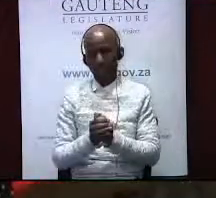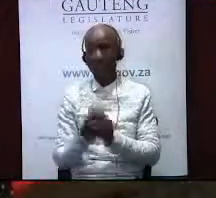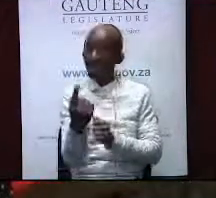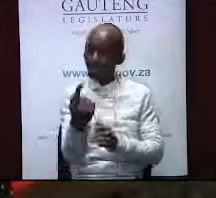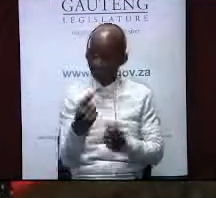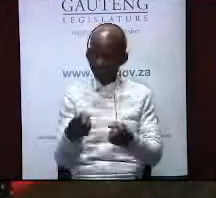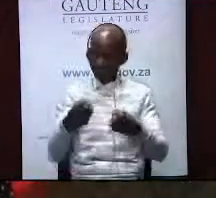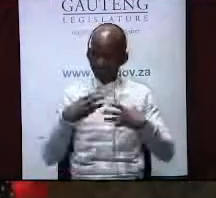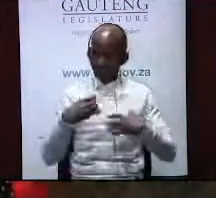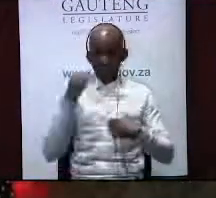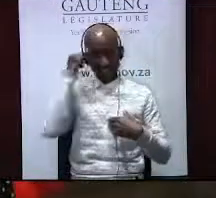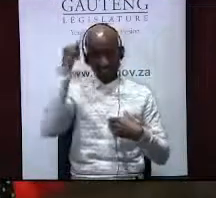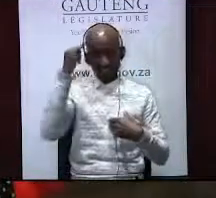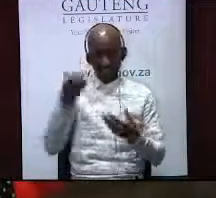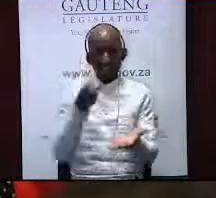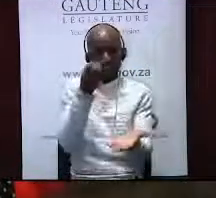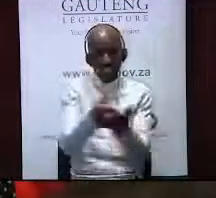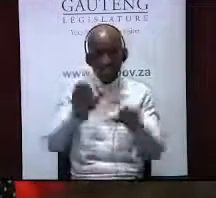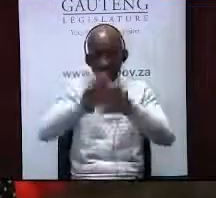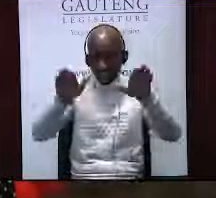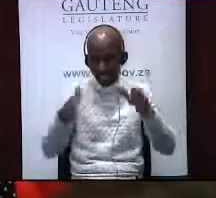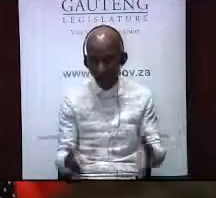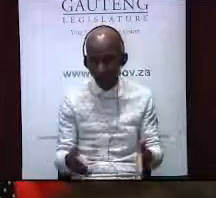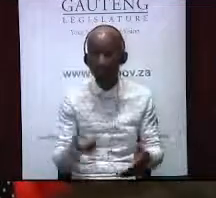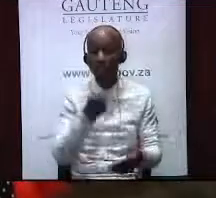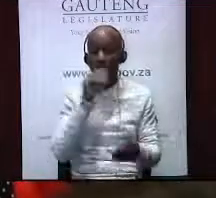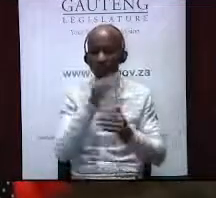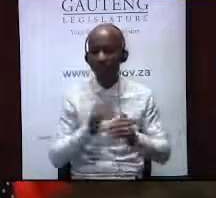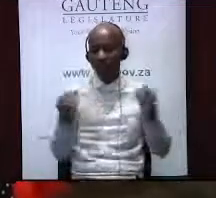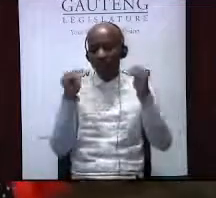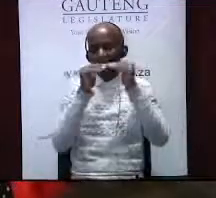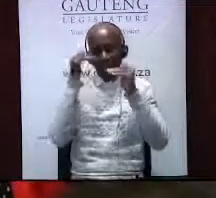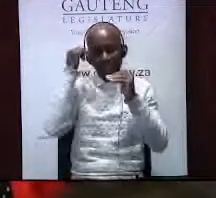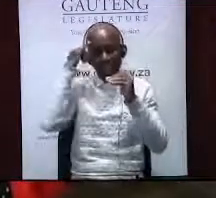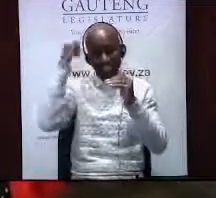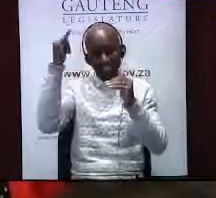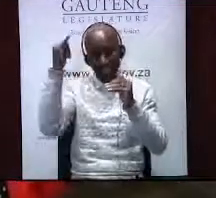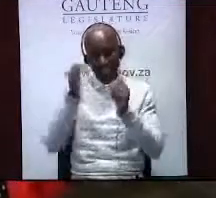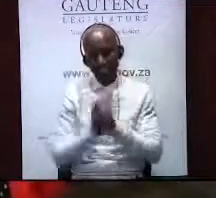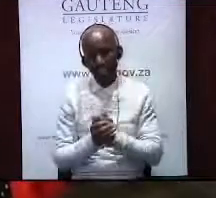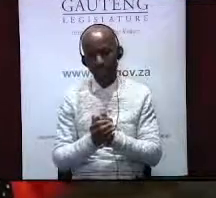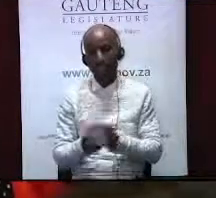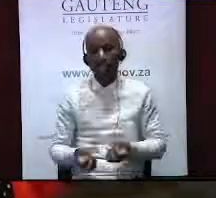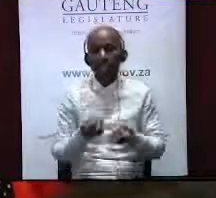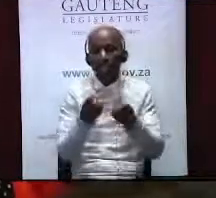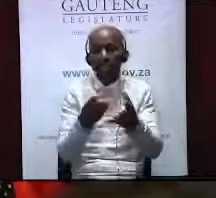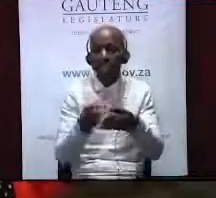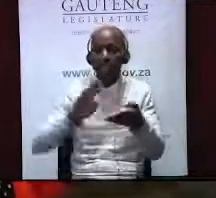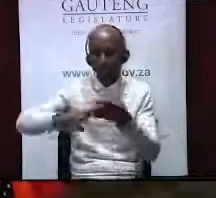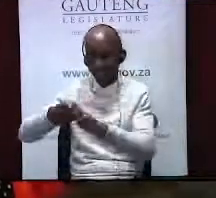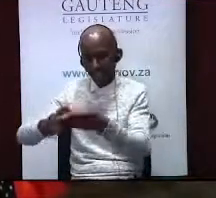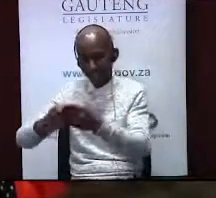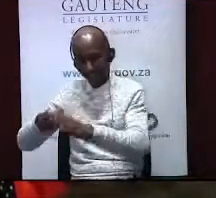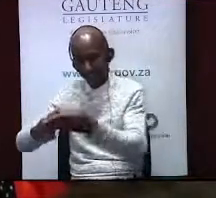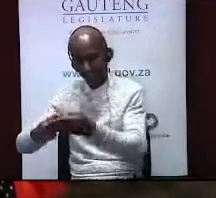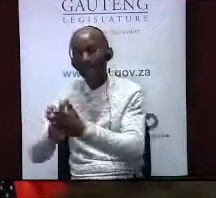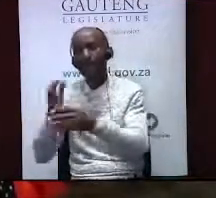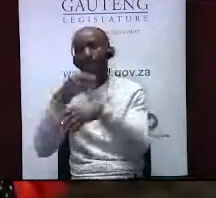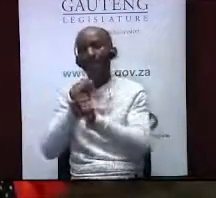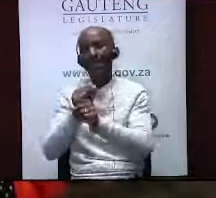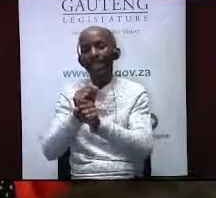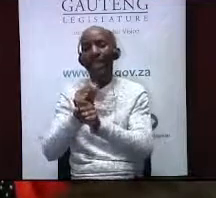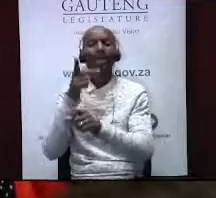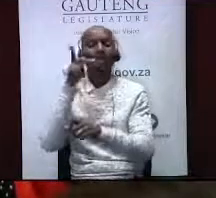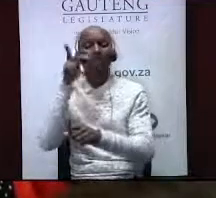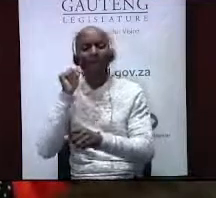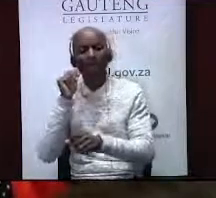your ideas, put it to the table. And let us utilize these ideas to bring it to the community and make our